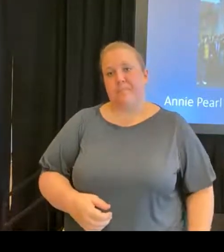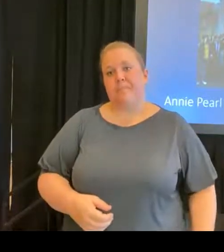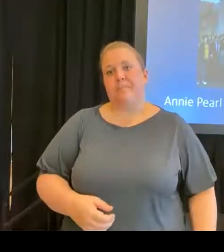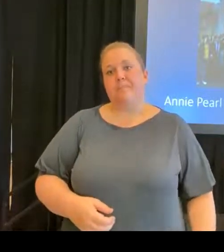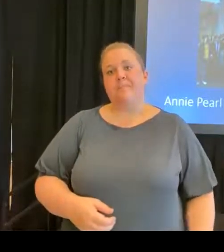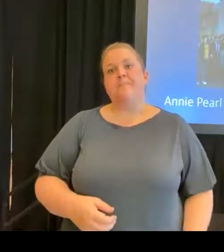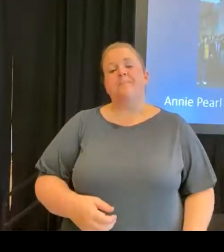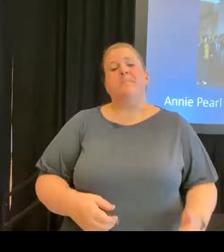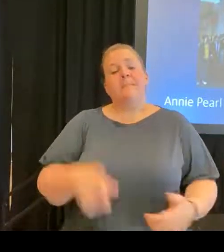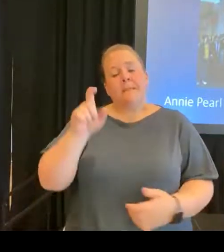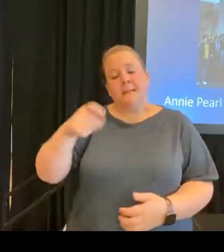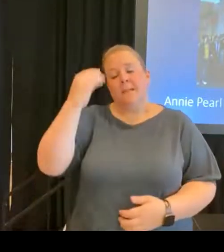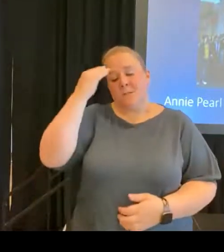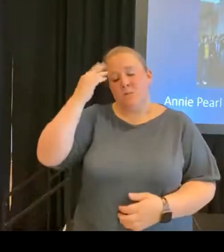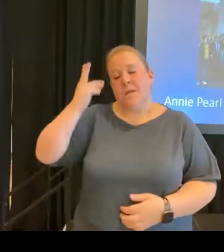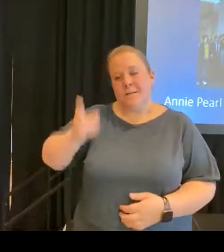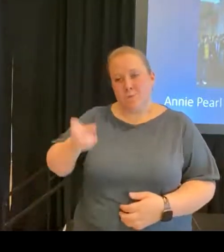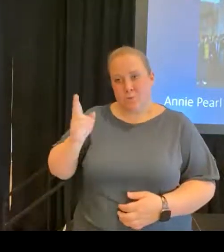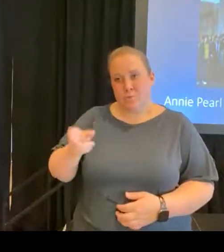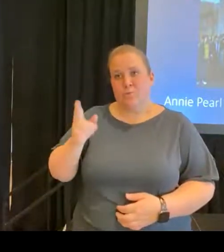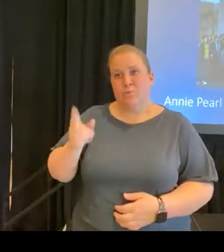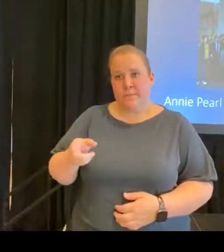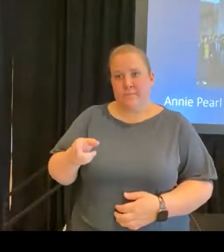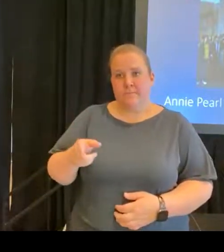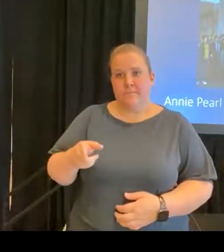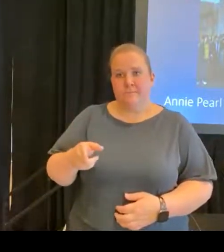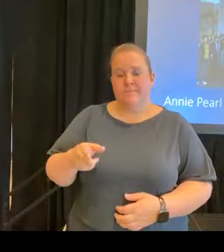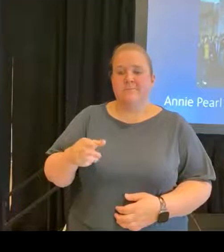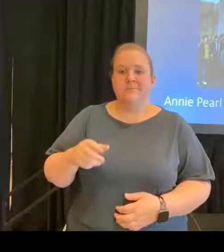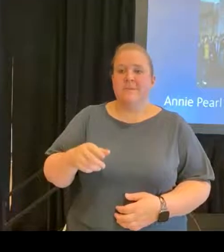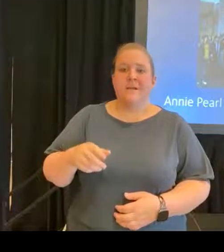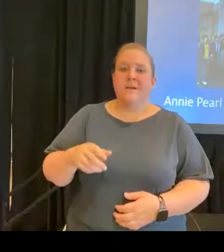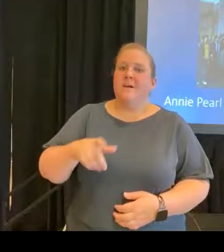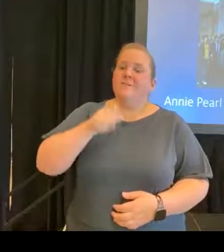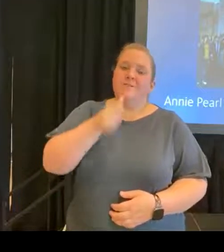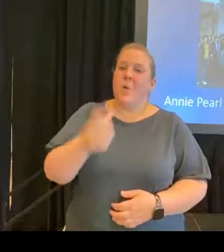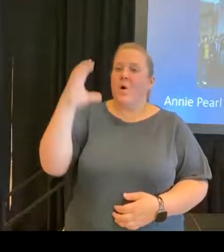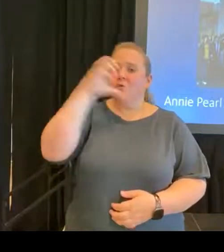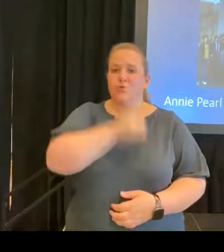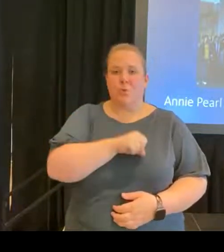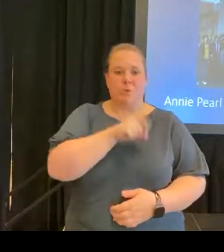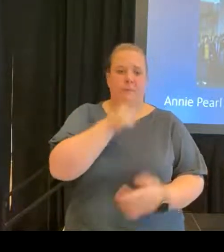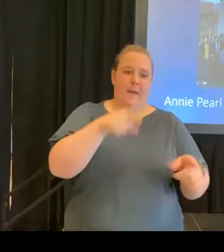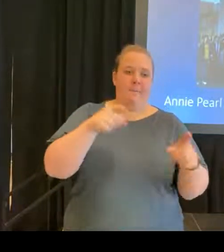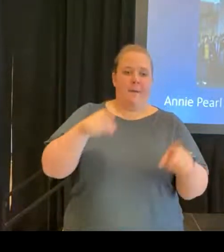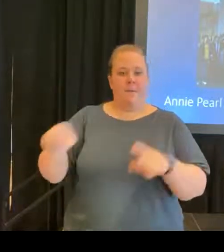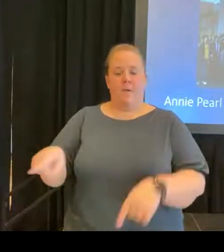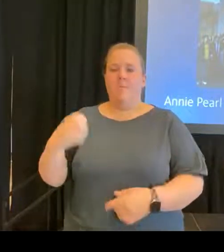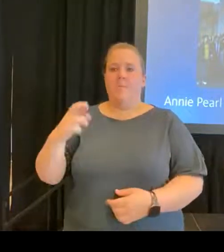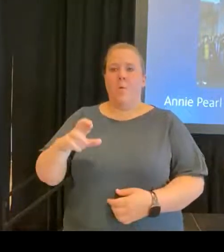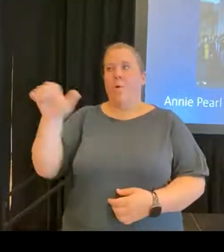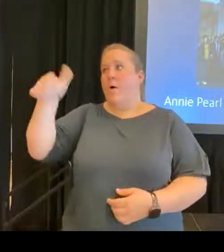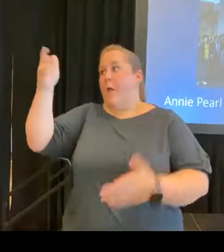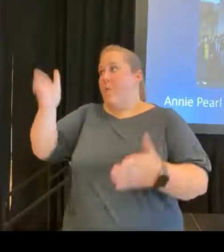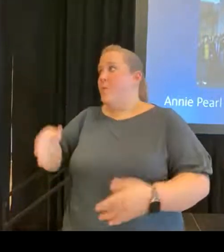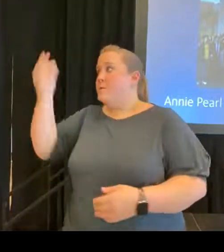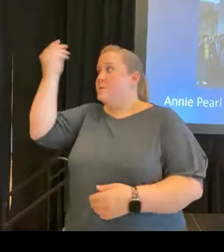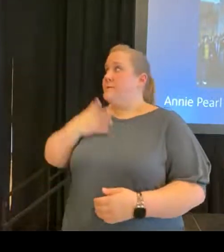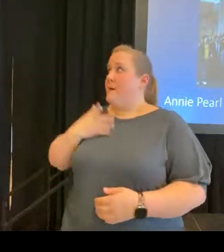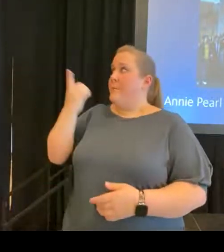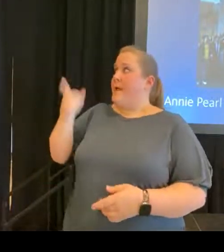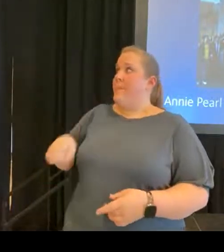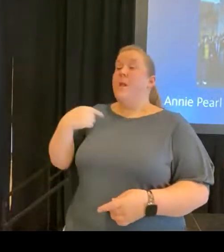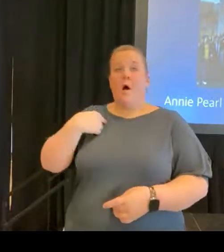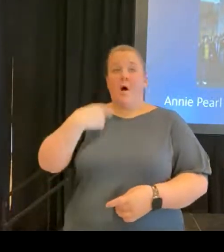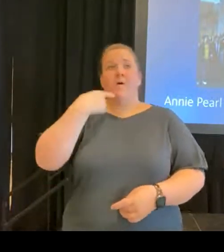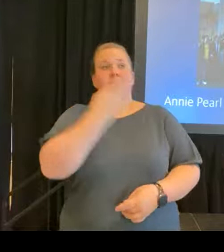So we need to know the history instead of assuming things happen. Or either you listen to somebody else say and they